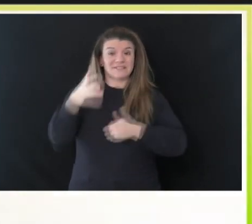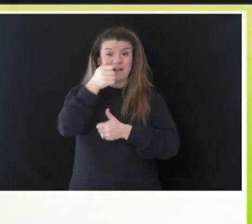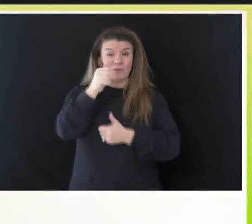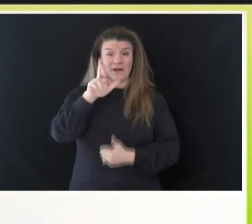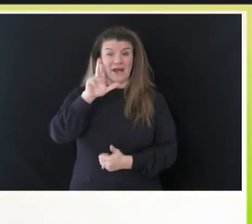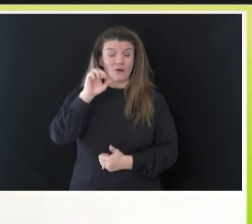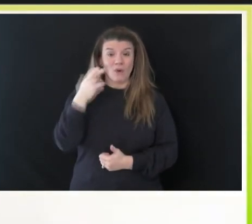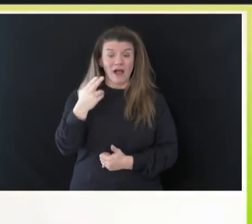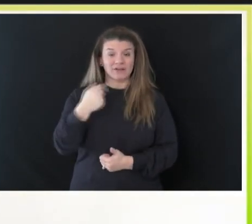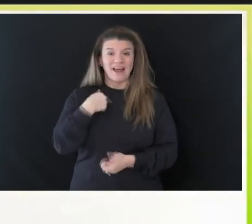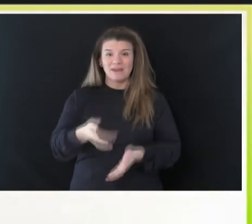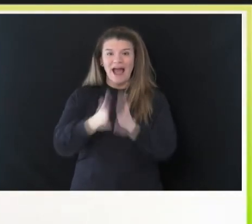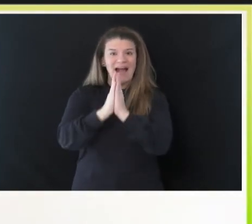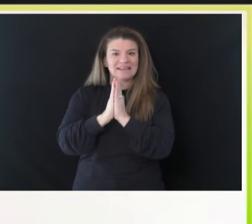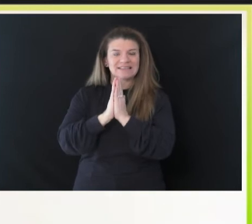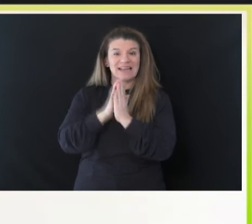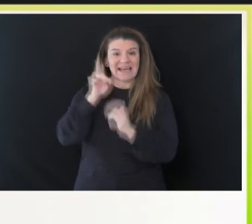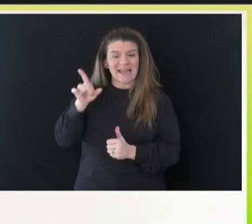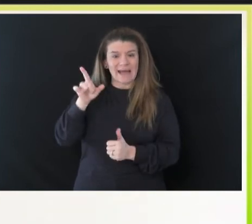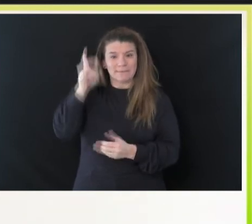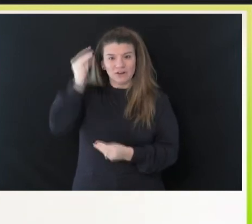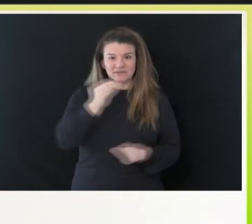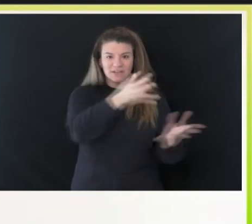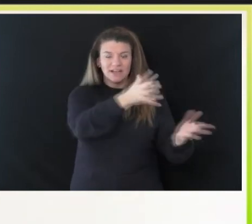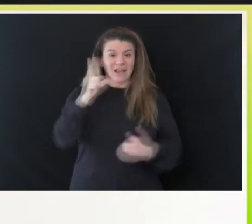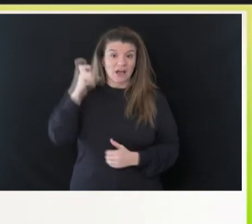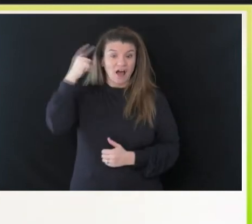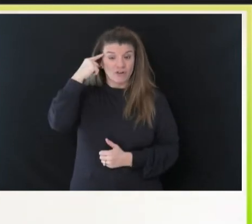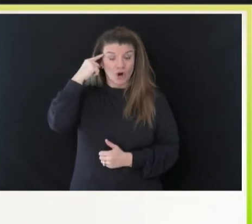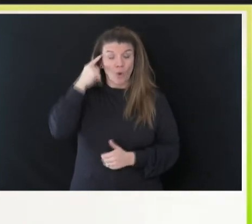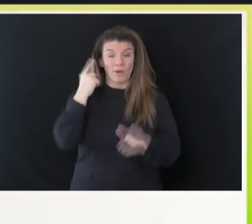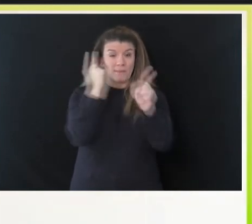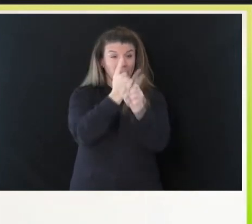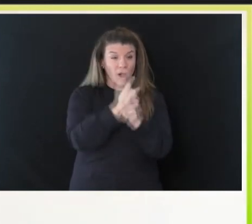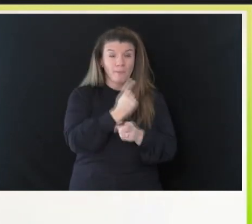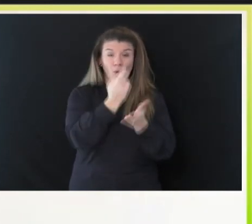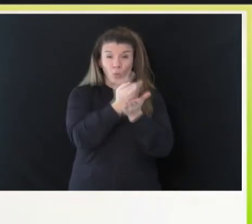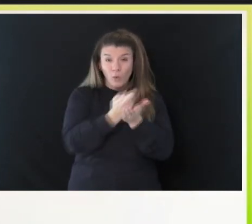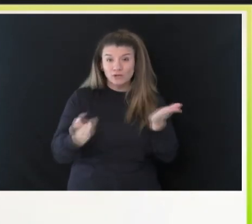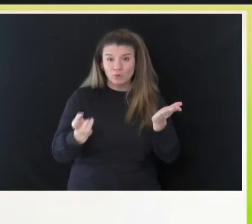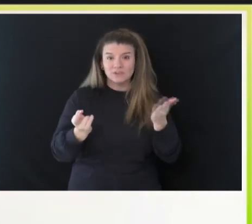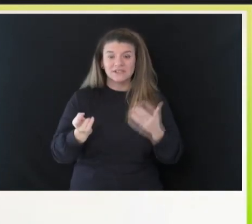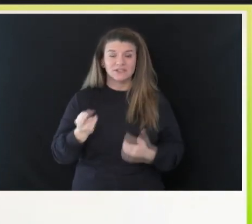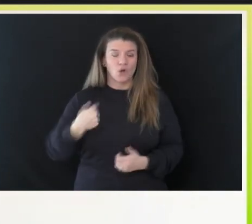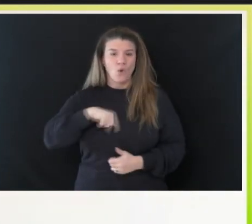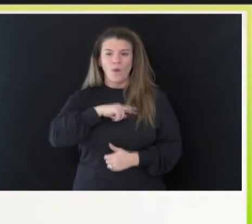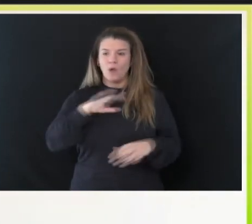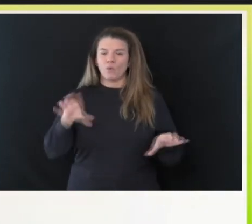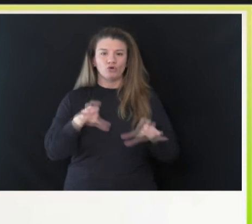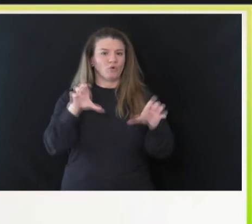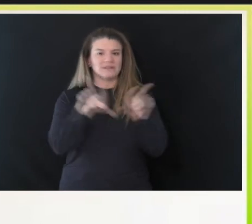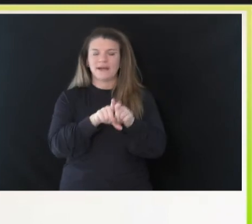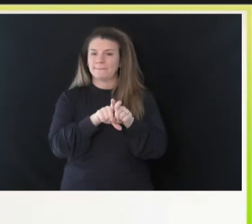and asking him to convey to the governor that with proper resources, we'll be the same